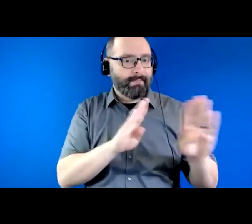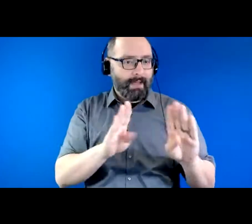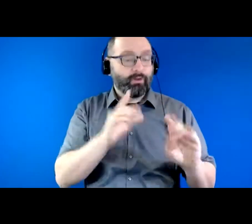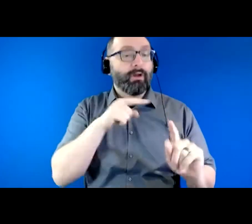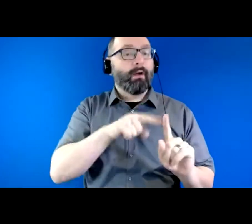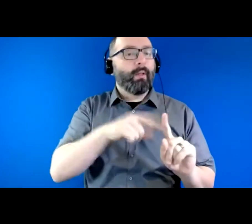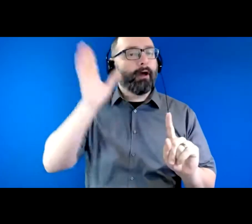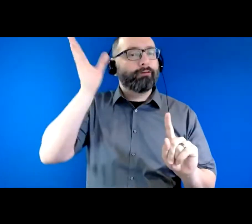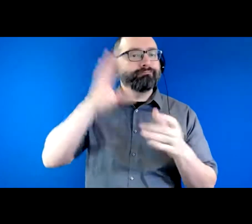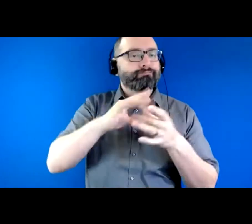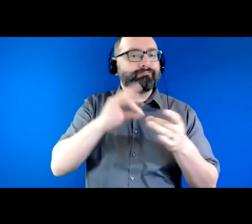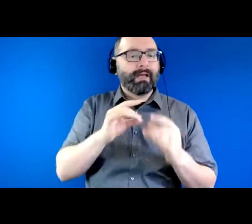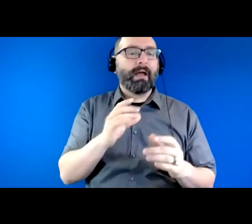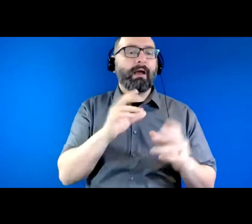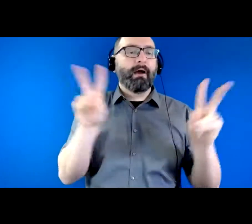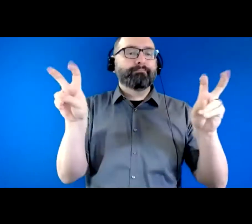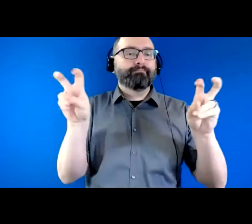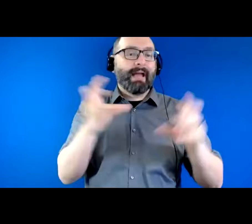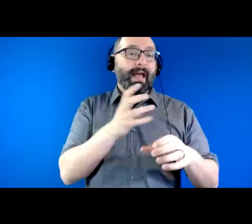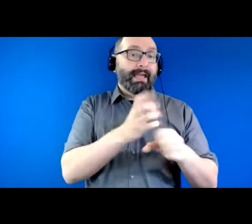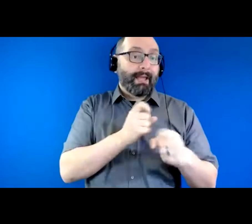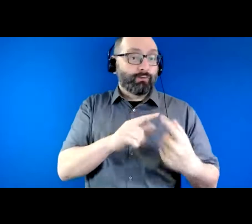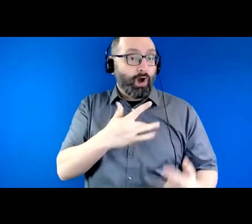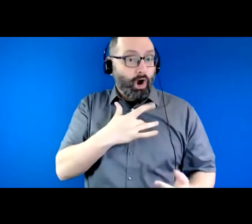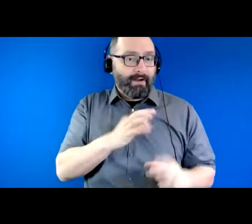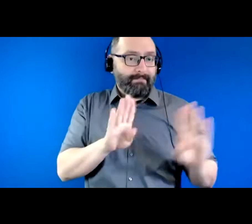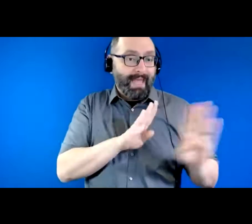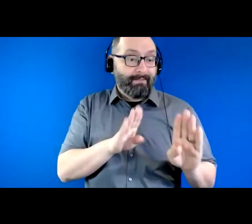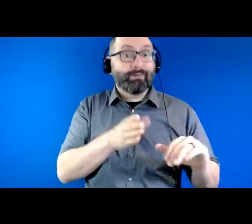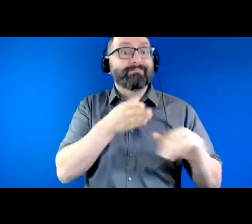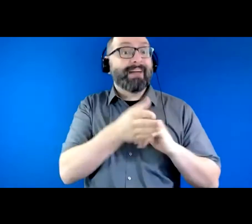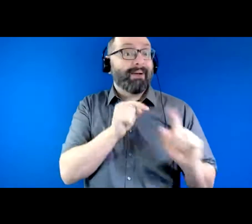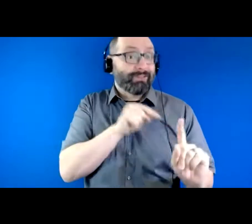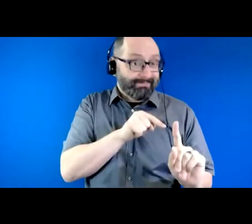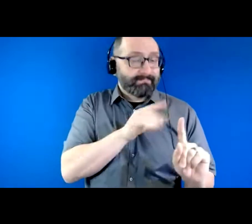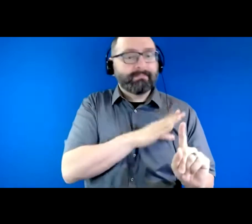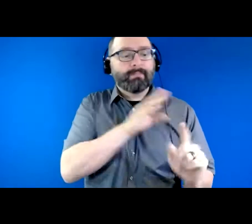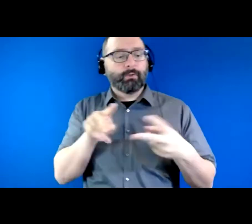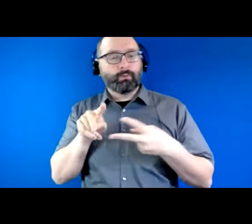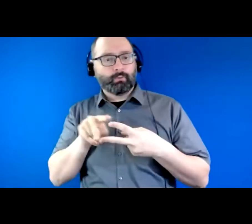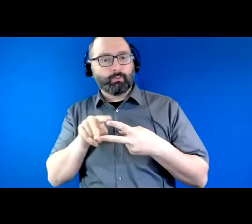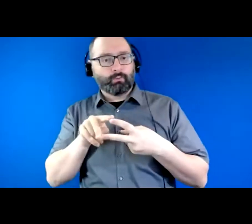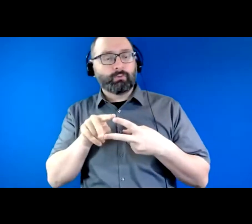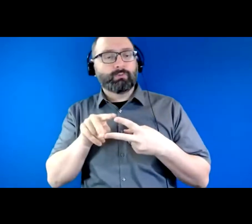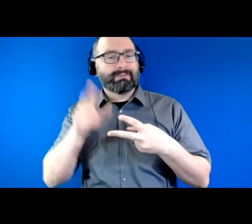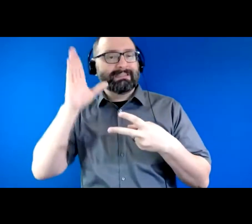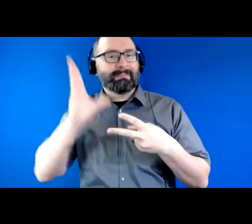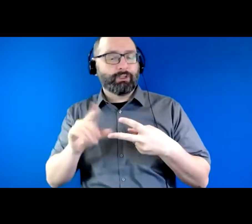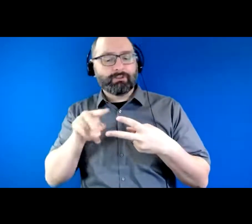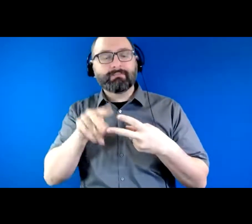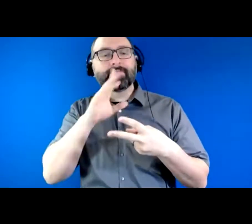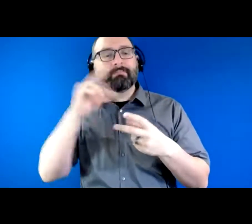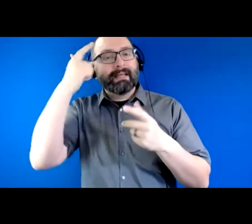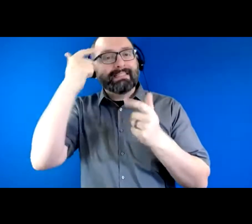called Getting to the Heart of Behavior. After him, we will have 2 speakers speaking to the topic of